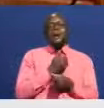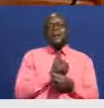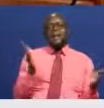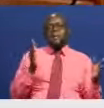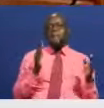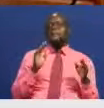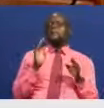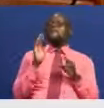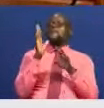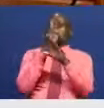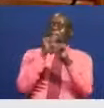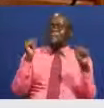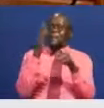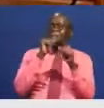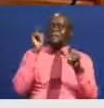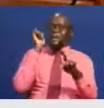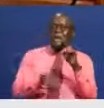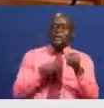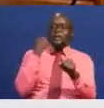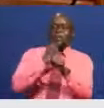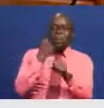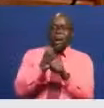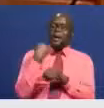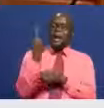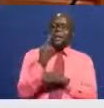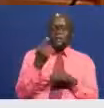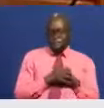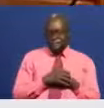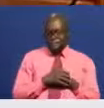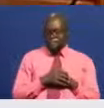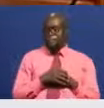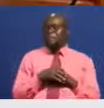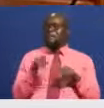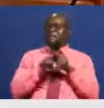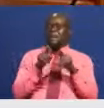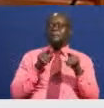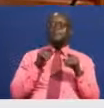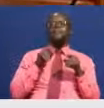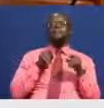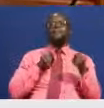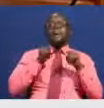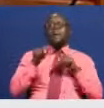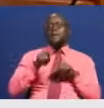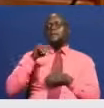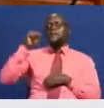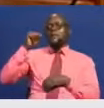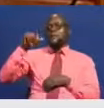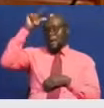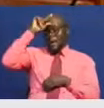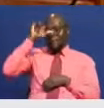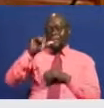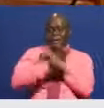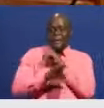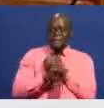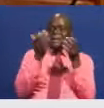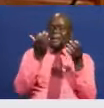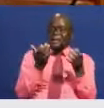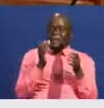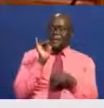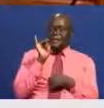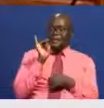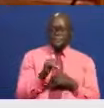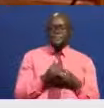the president. And the president cannot run the country and also run the political government of that country. It